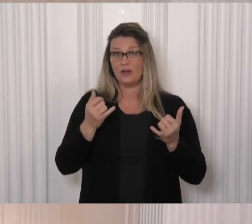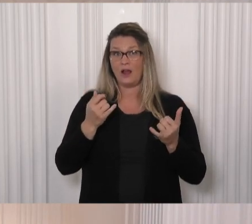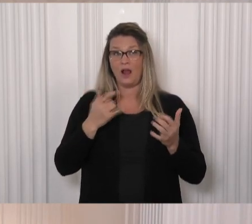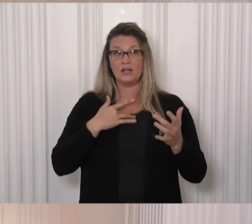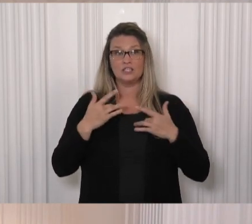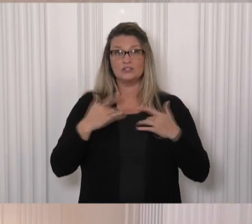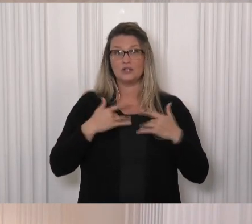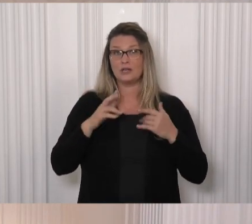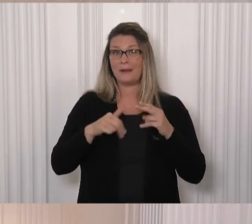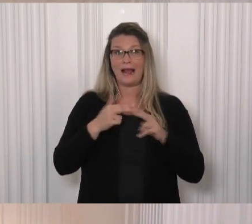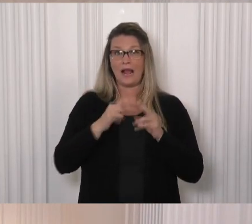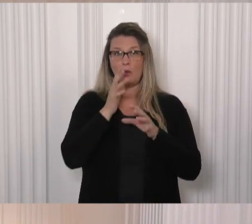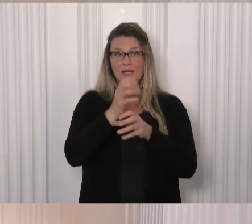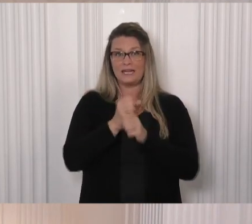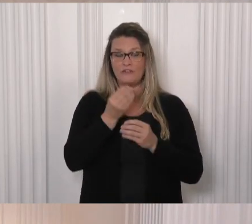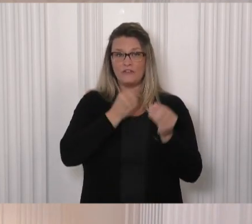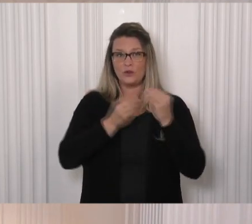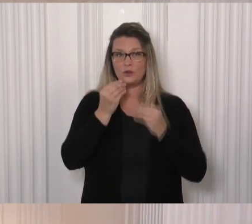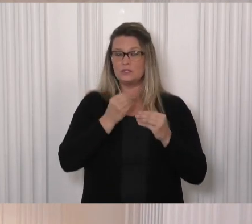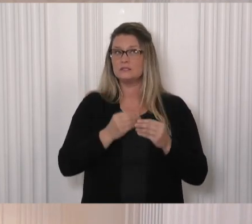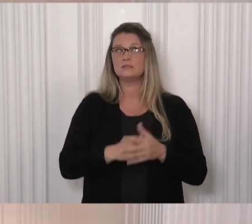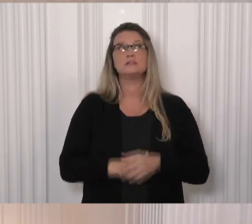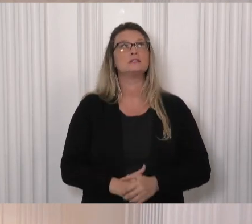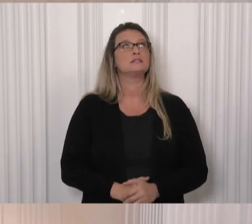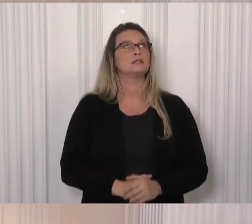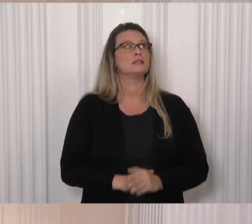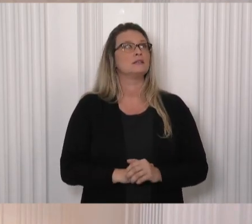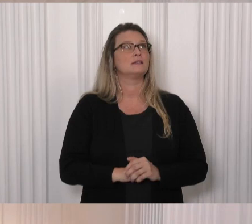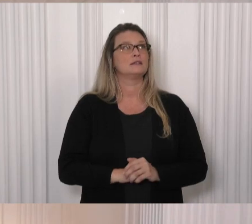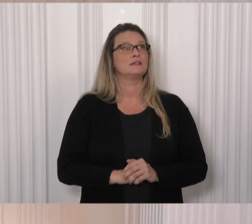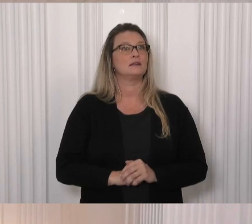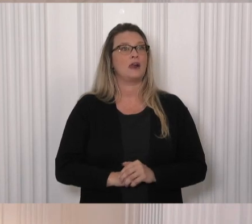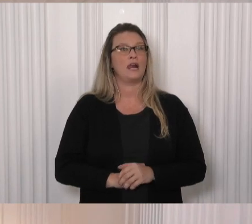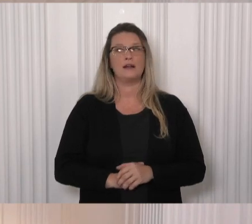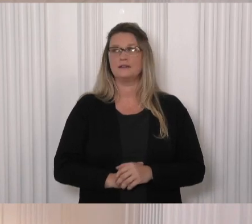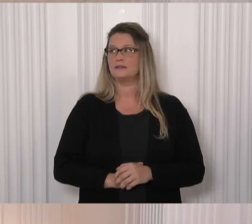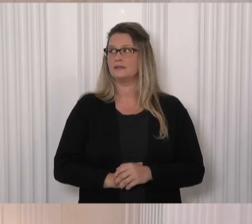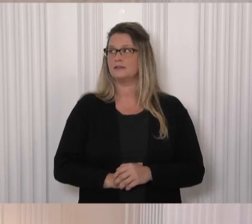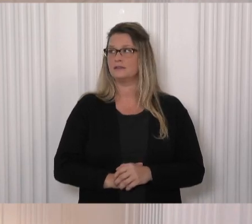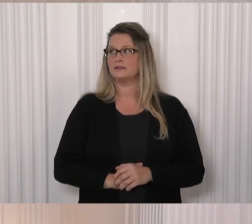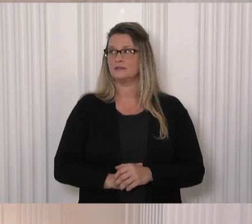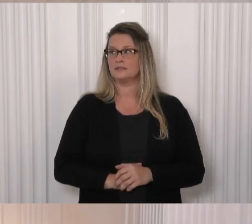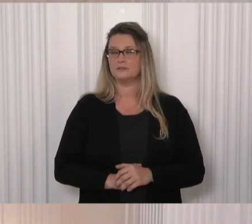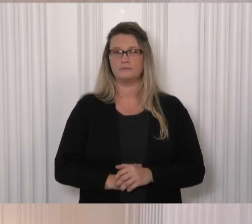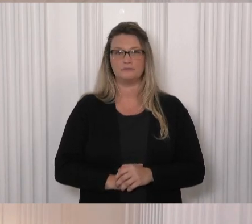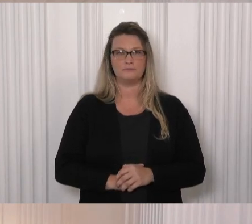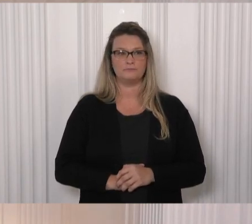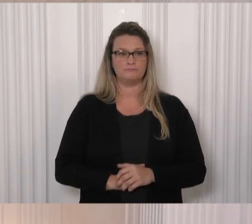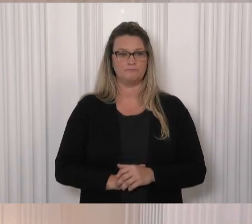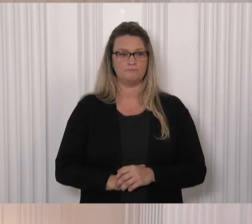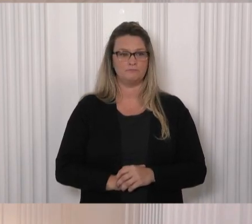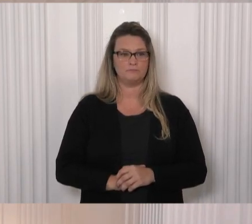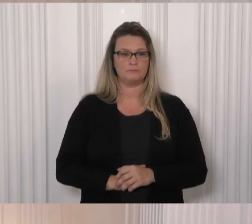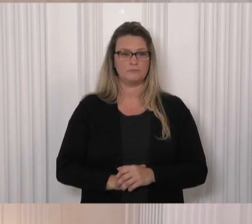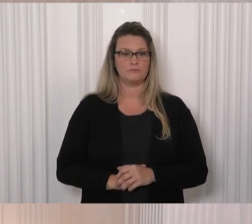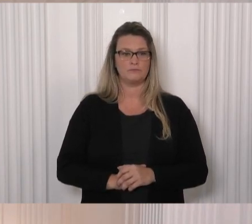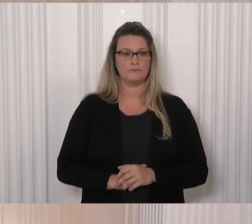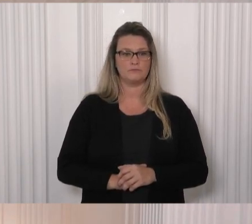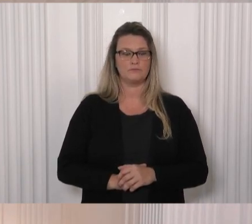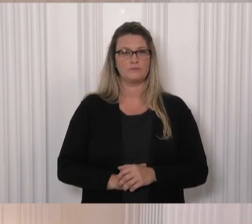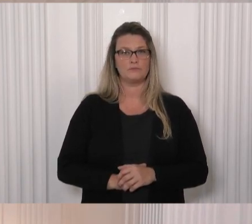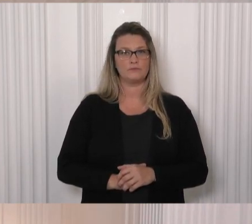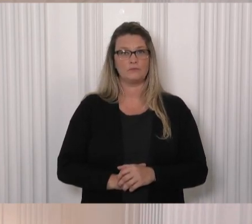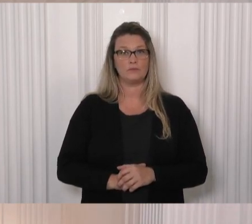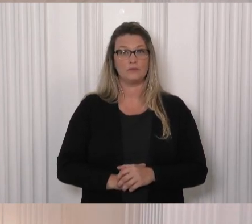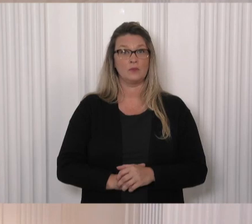sorry. I didn't get food. About the food program, Governor, if you want me to take that. Yes, sir. So, Hannah,